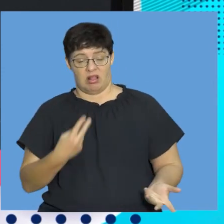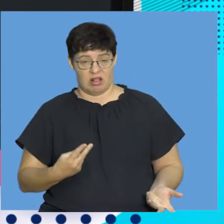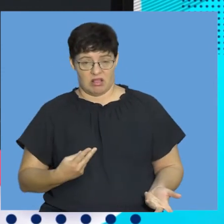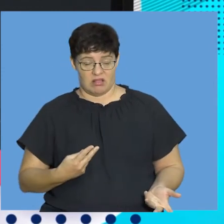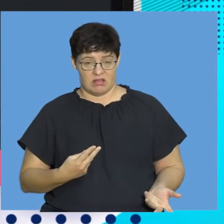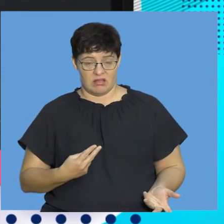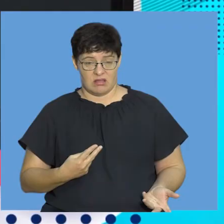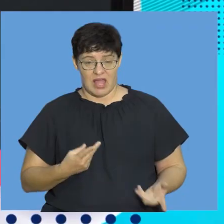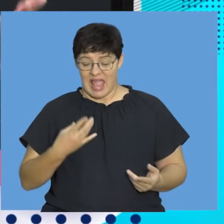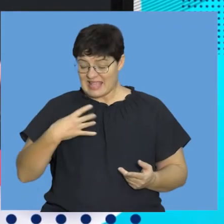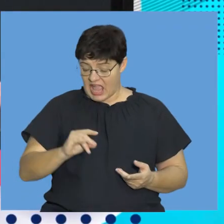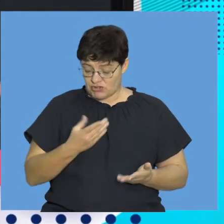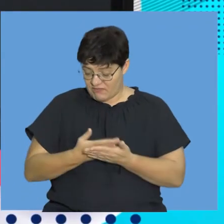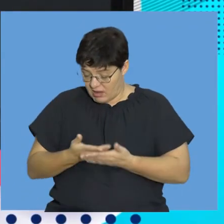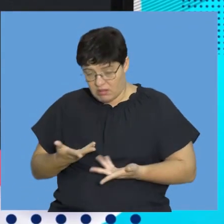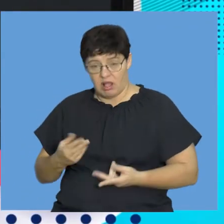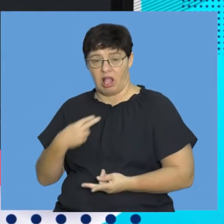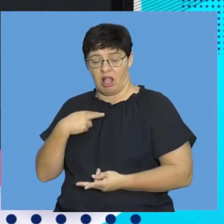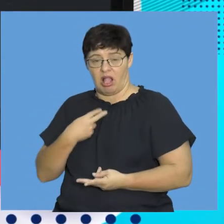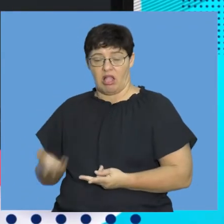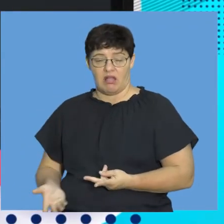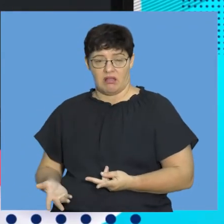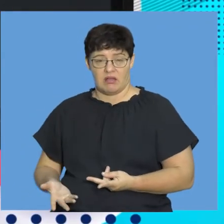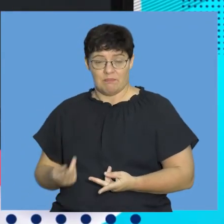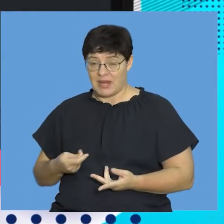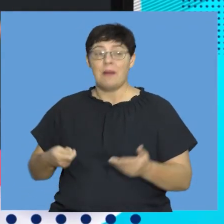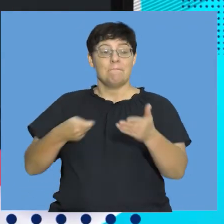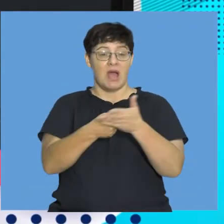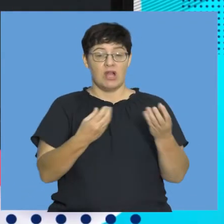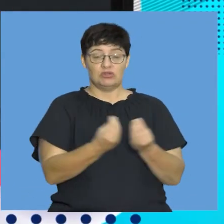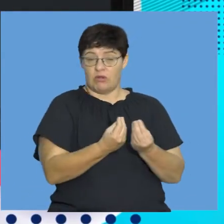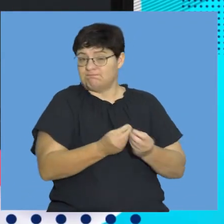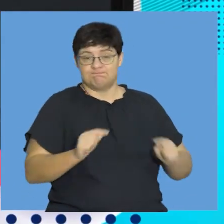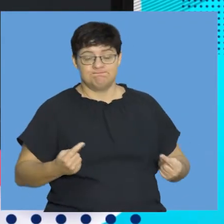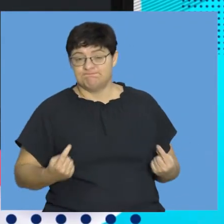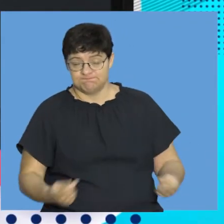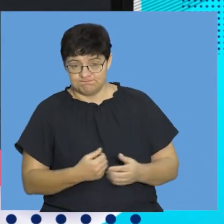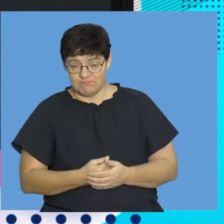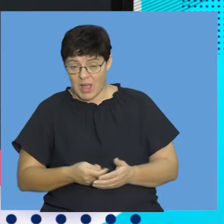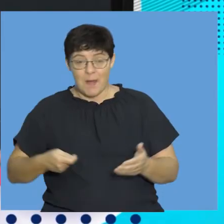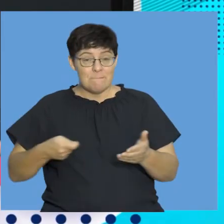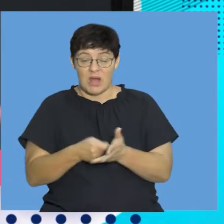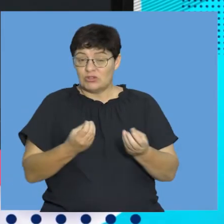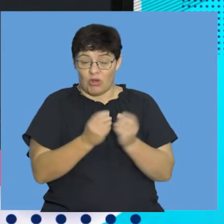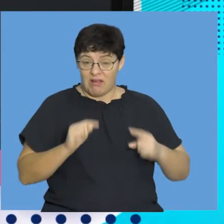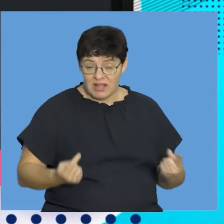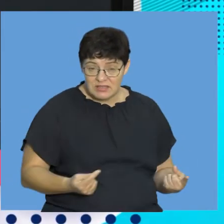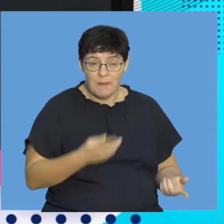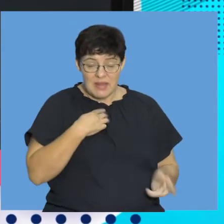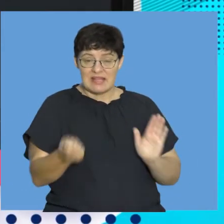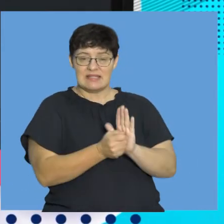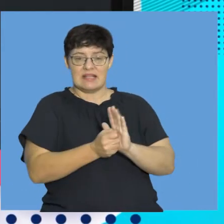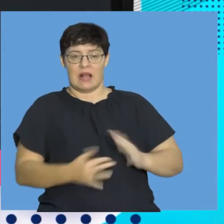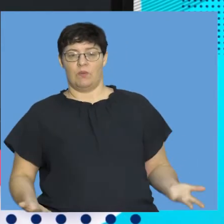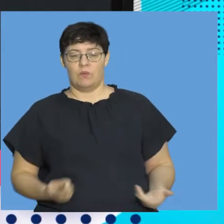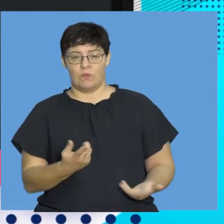like critical shortfalls of cash, where you will be unable to buy stock. If you are unable to buy stock,